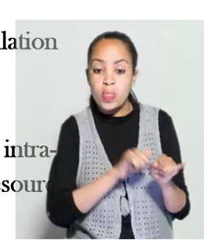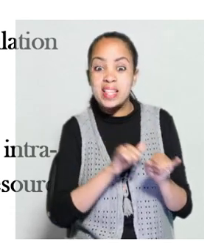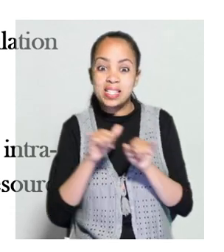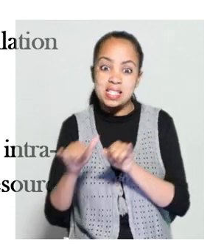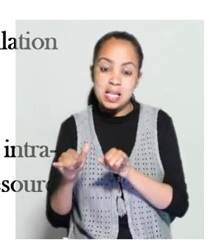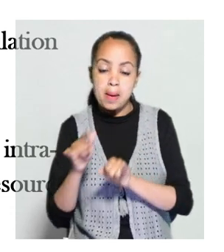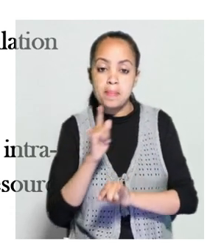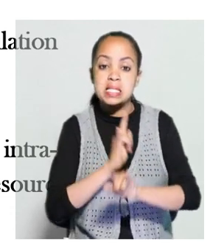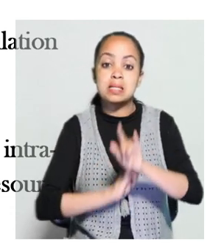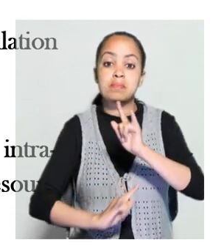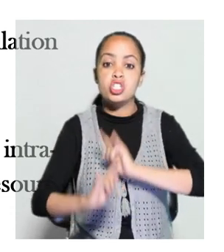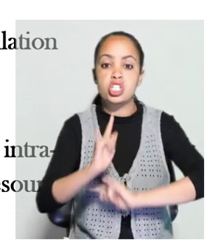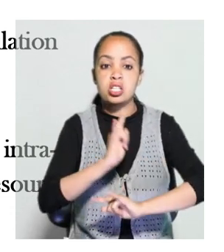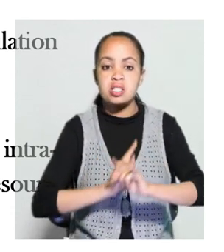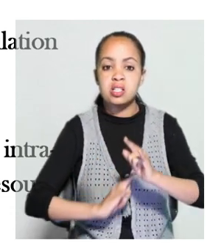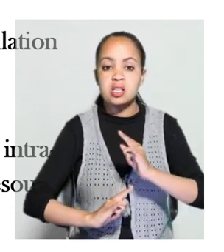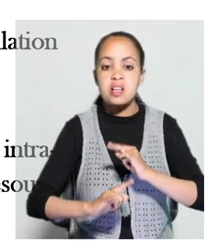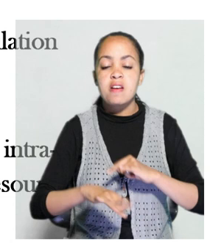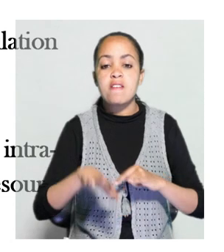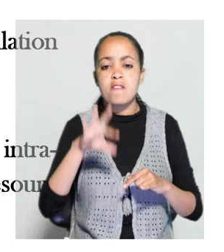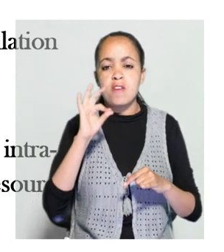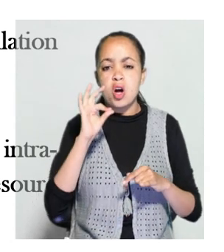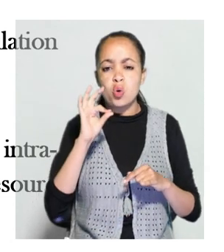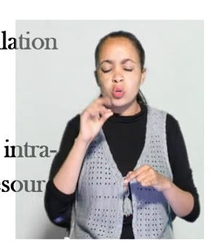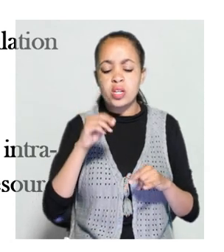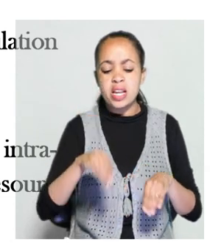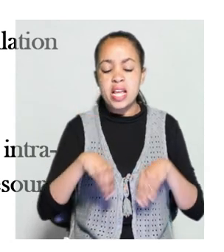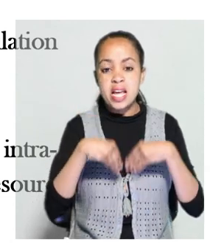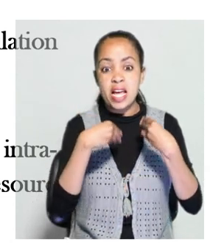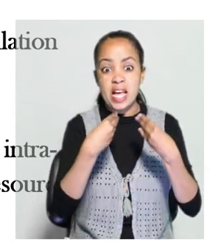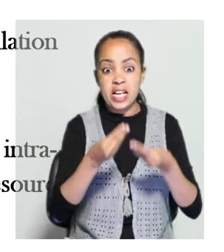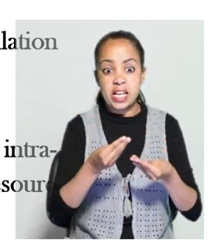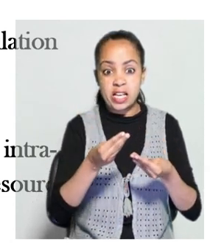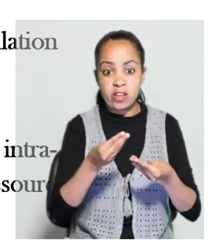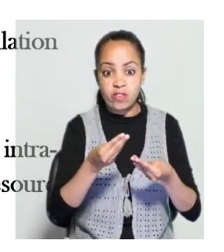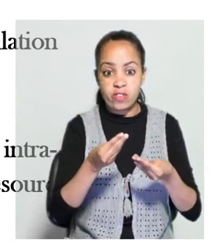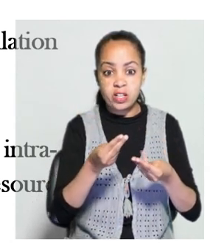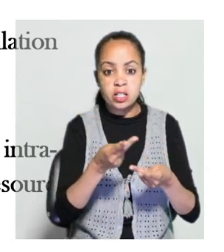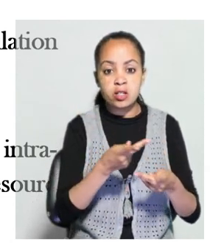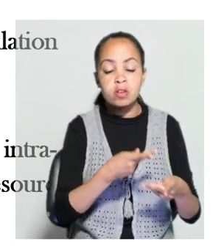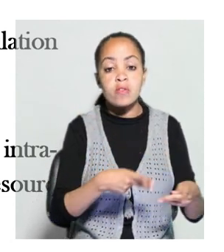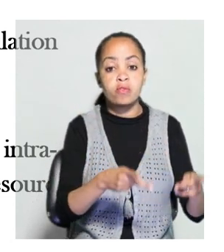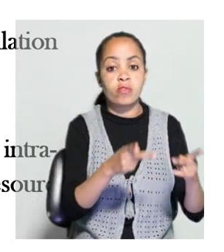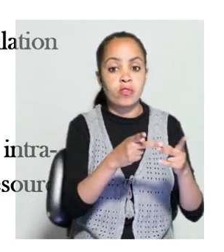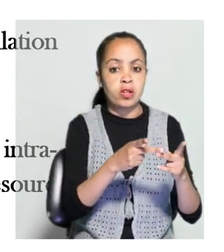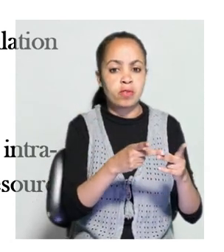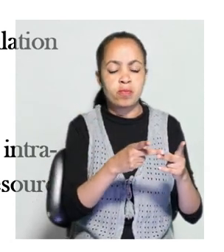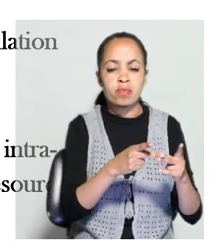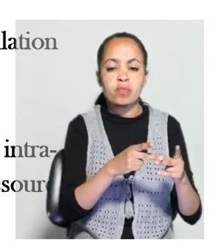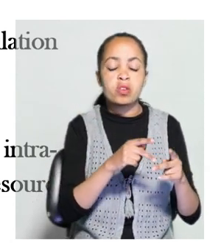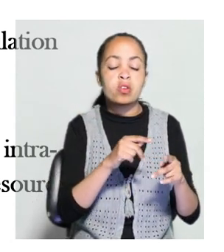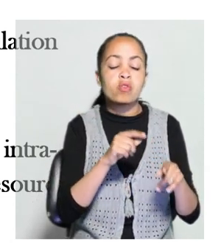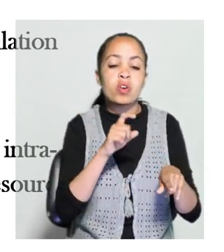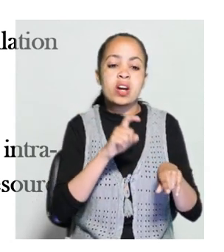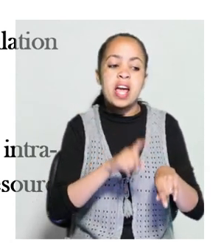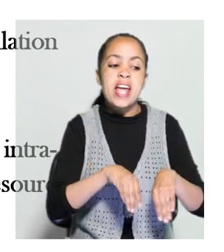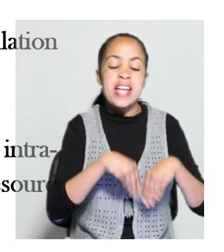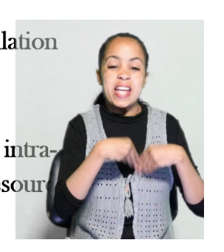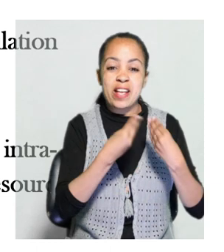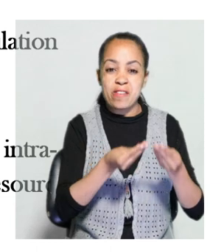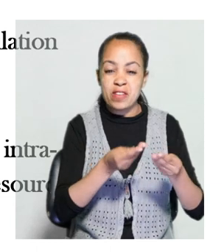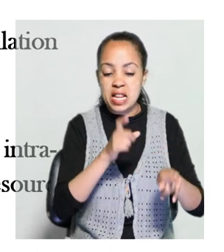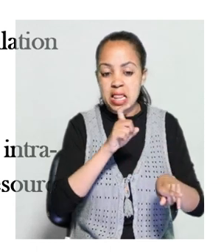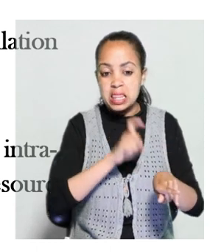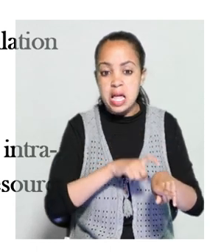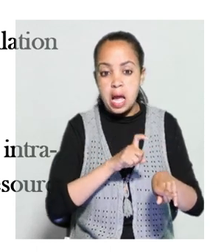species that is found within a given ecological niche for a given particular